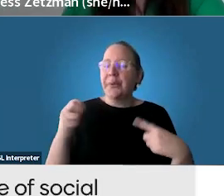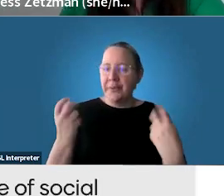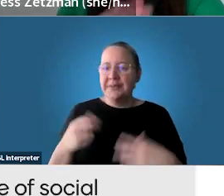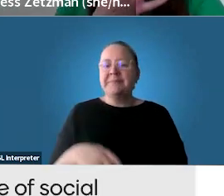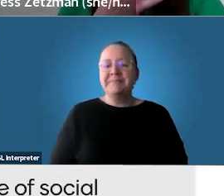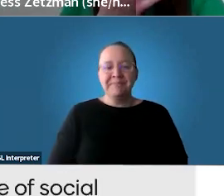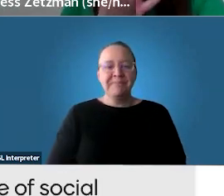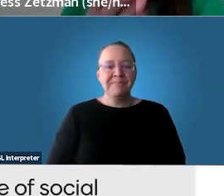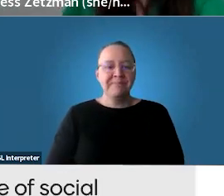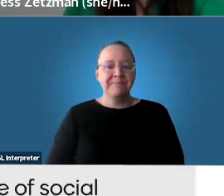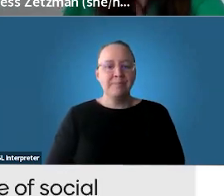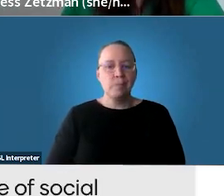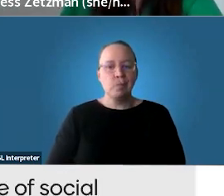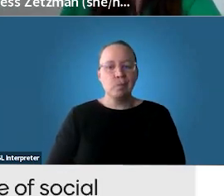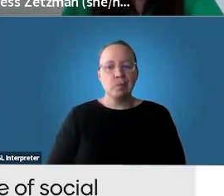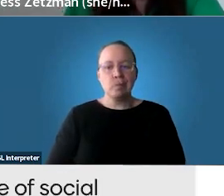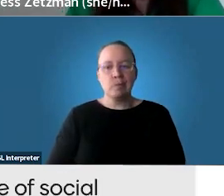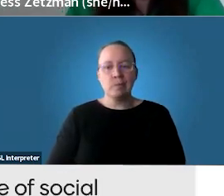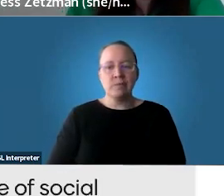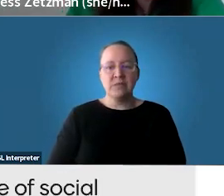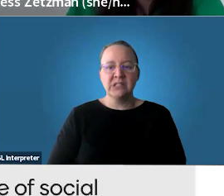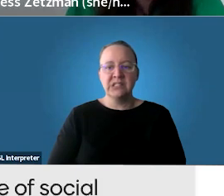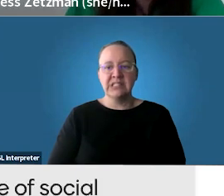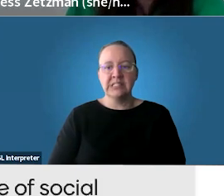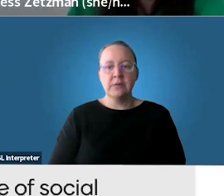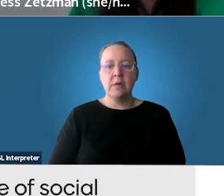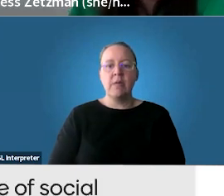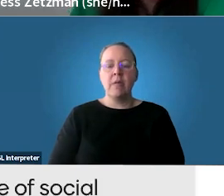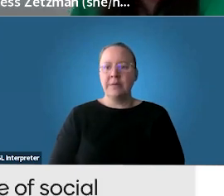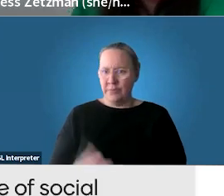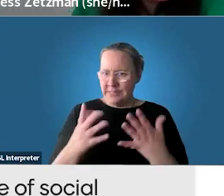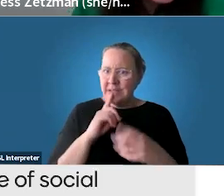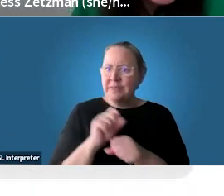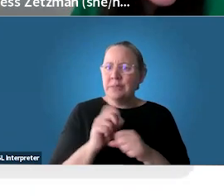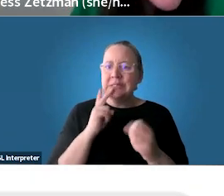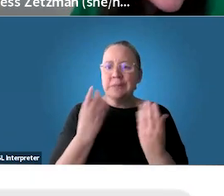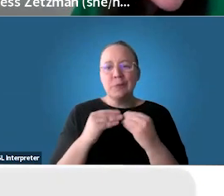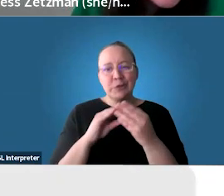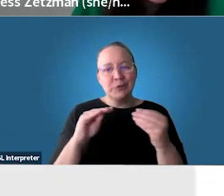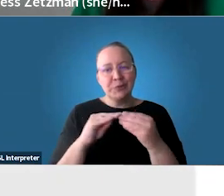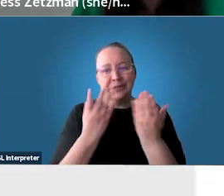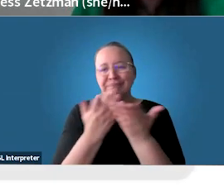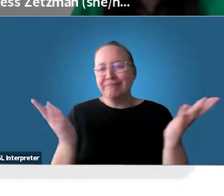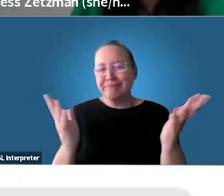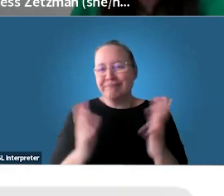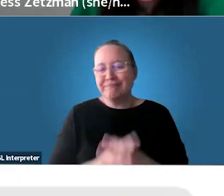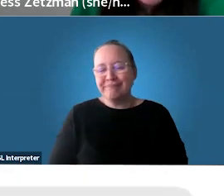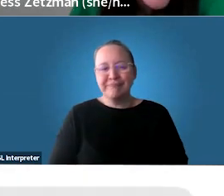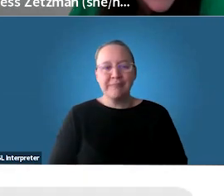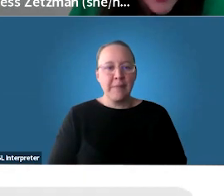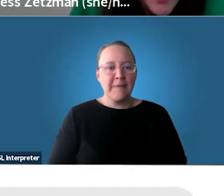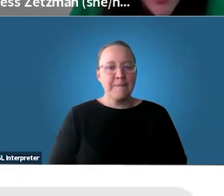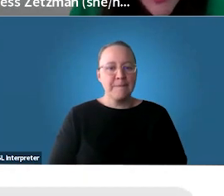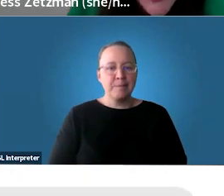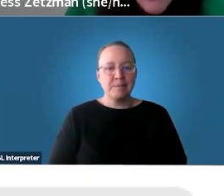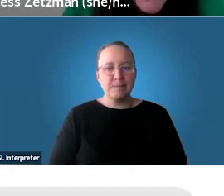on hope. Um, so we definitely want to be seeing more stories of that. It's a little small for